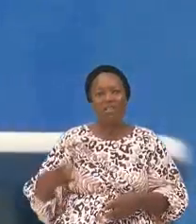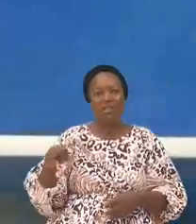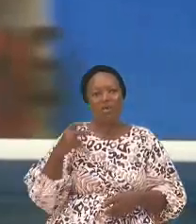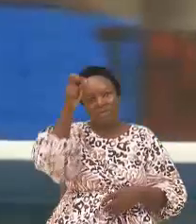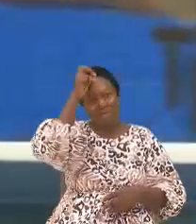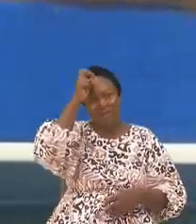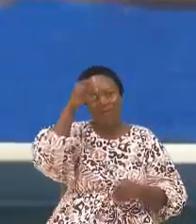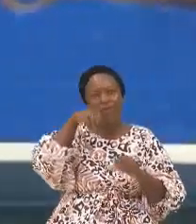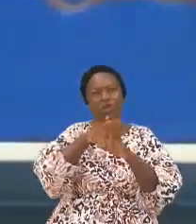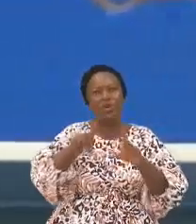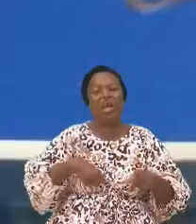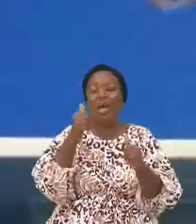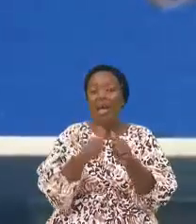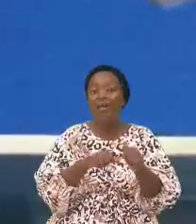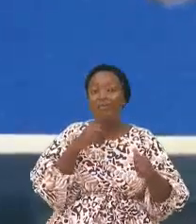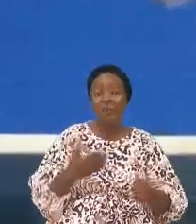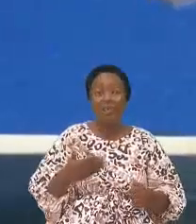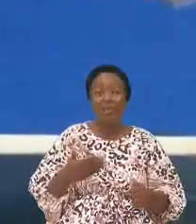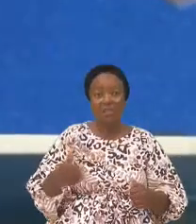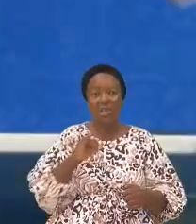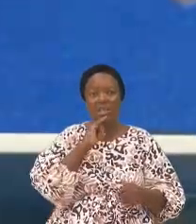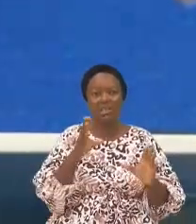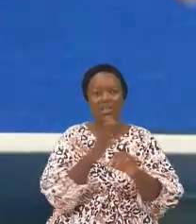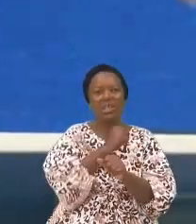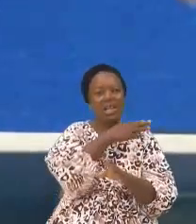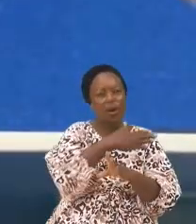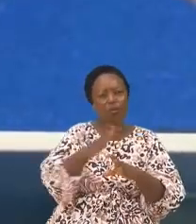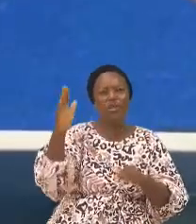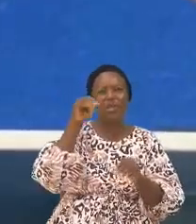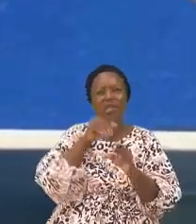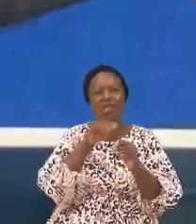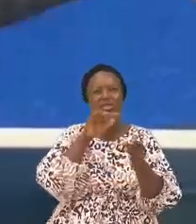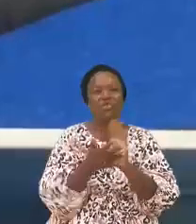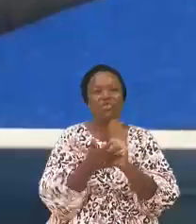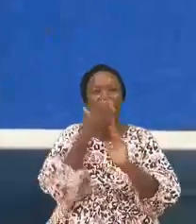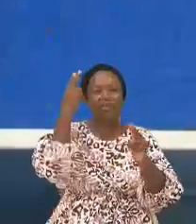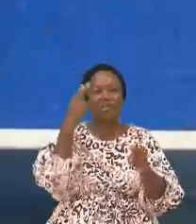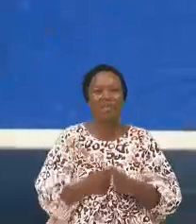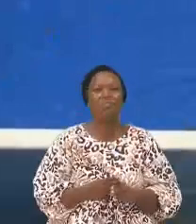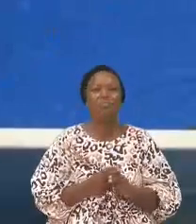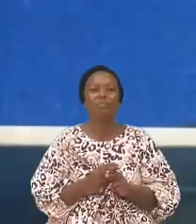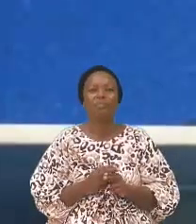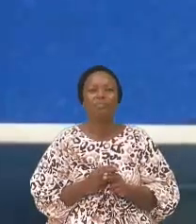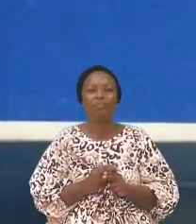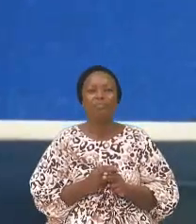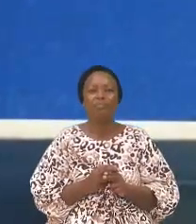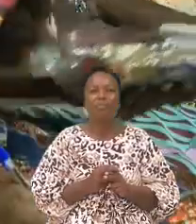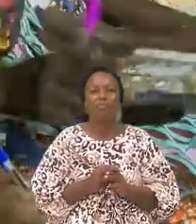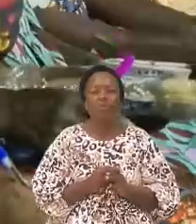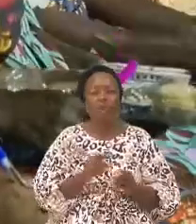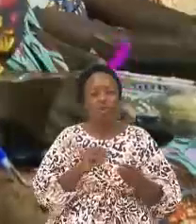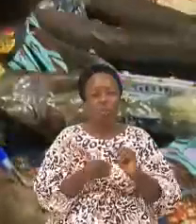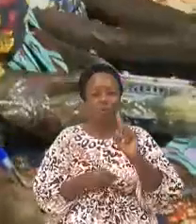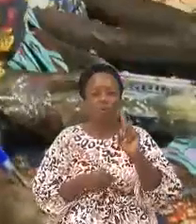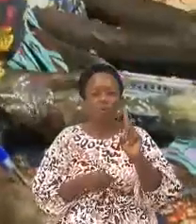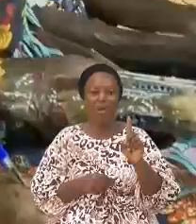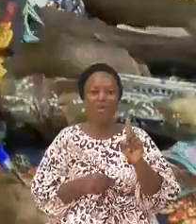to Christ, all the property of the devil in your life, everything is taken away